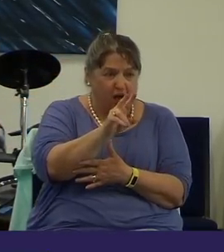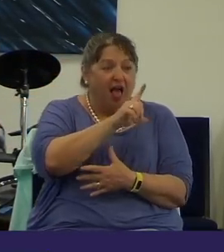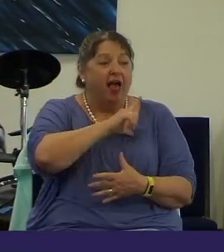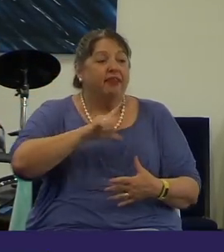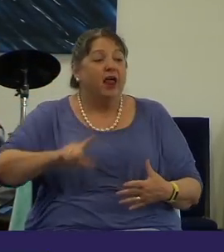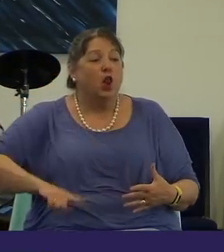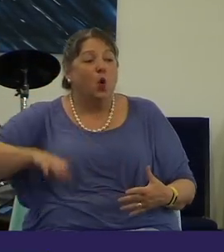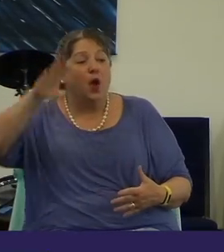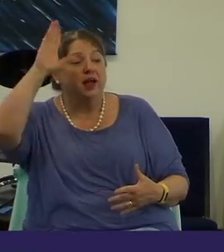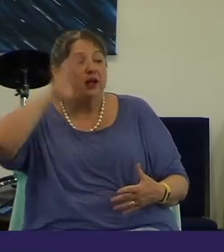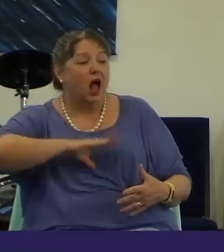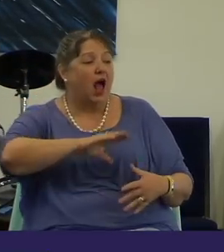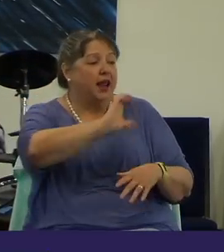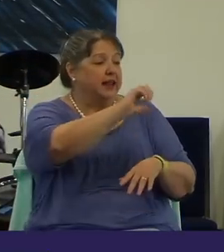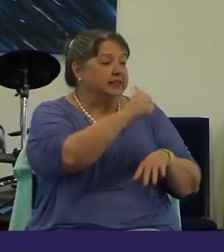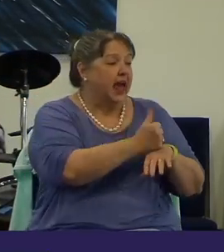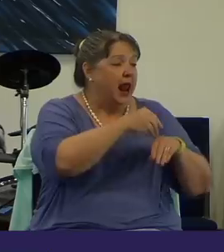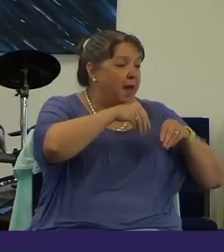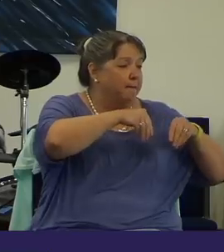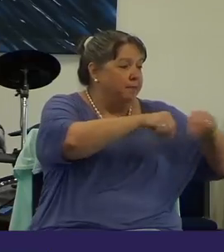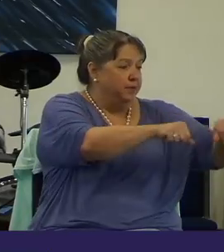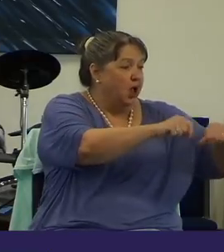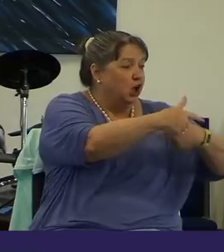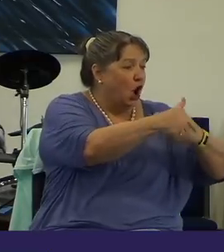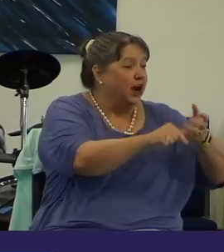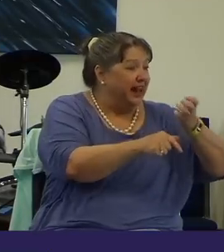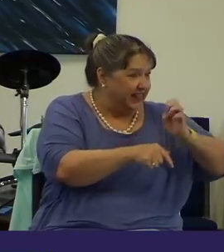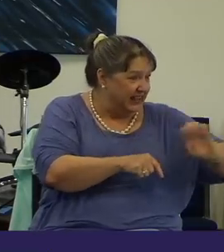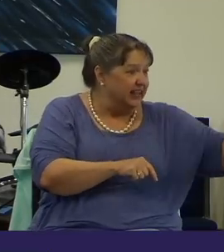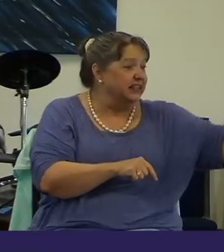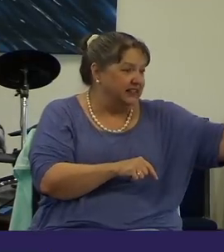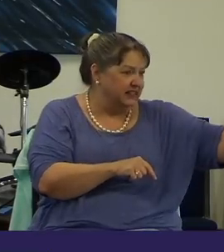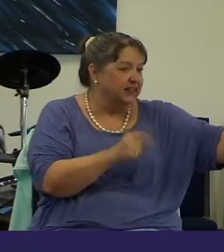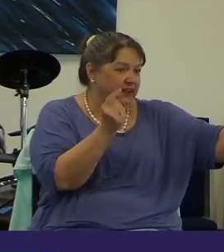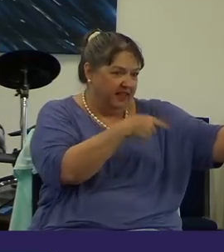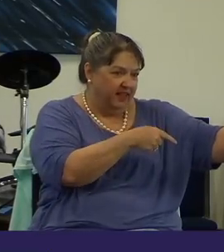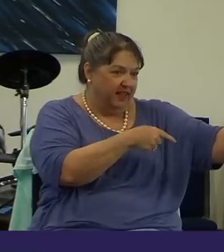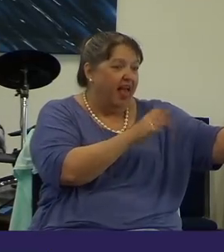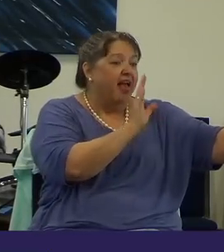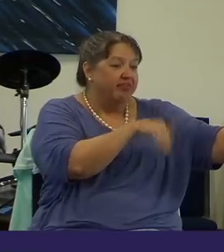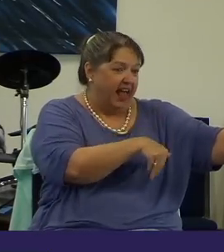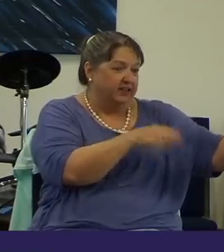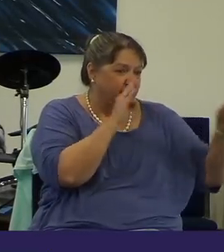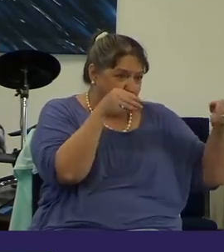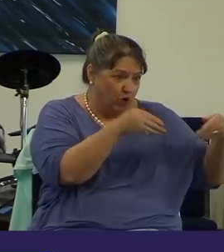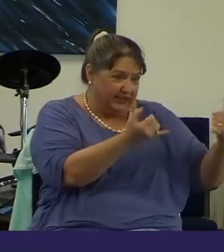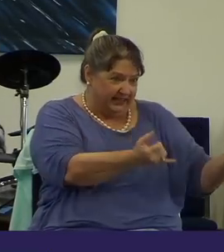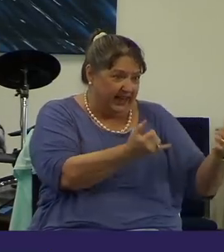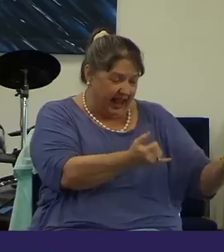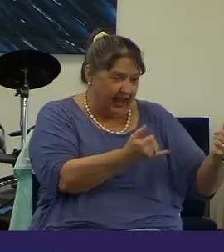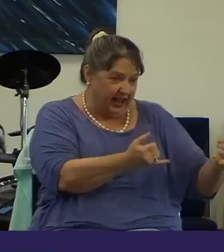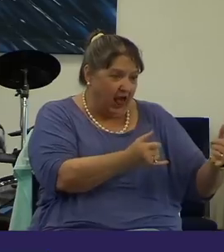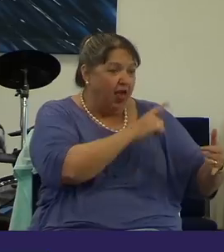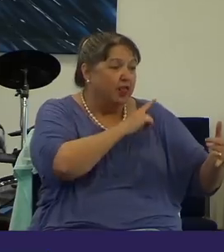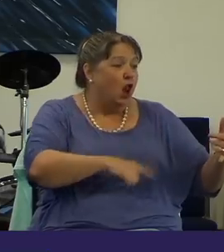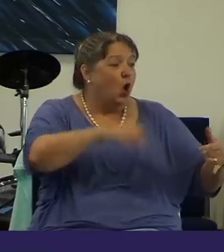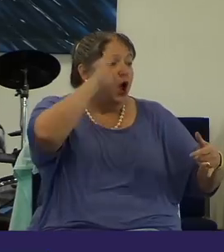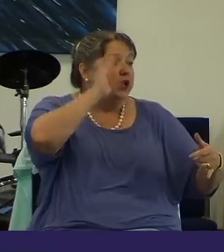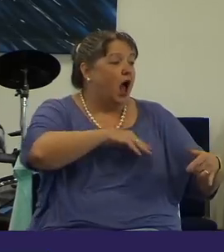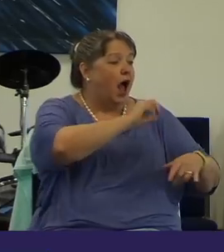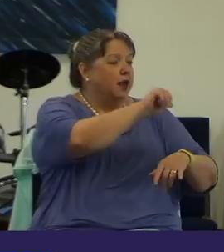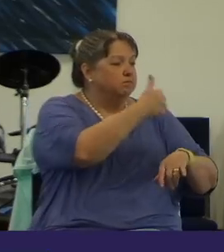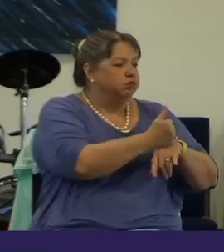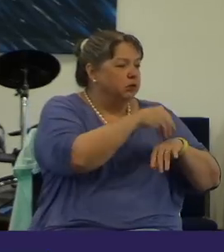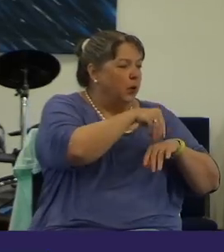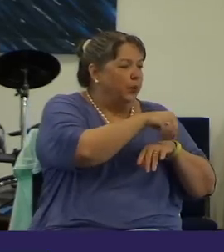God planted a garden in the east. By the way, that is our springboard text for today's message. Now the Lord God planted